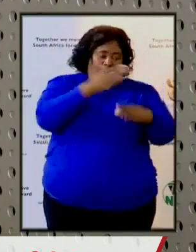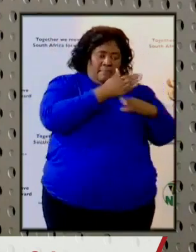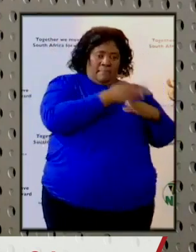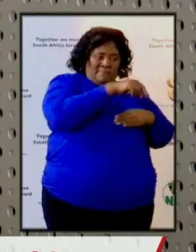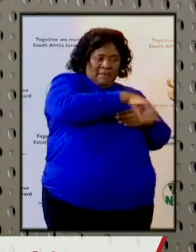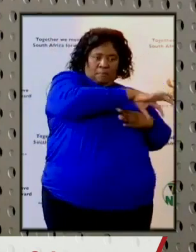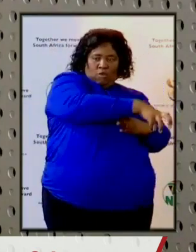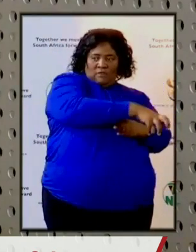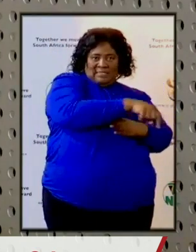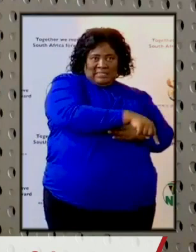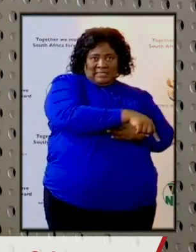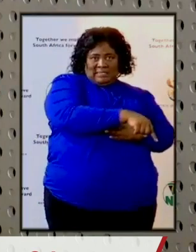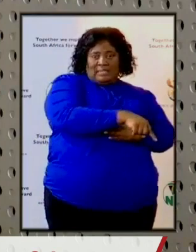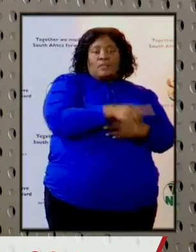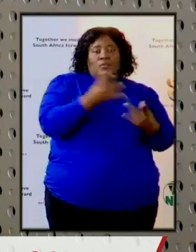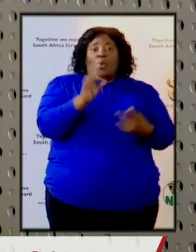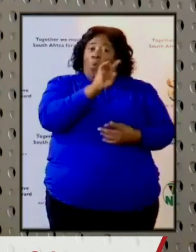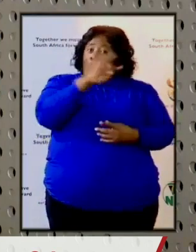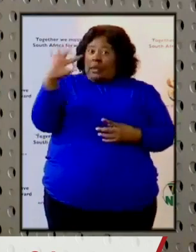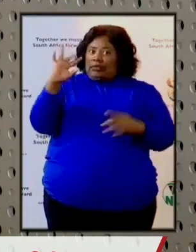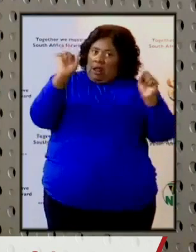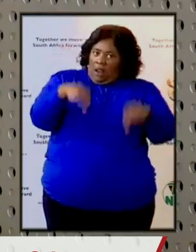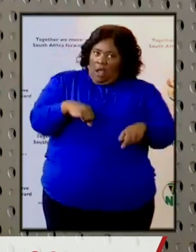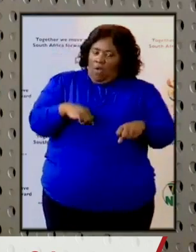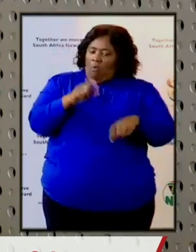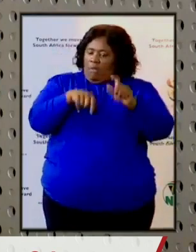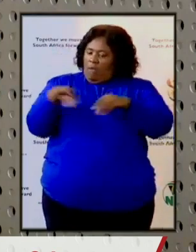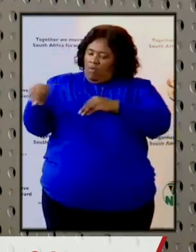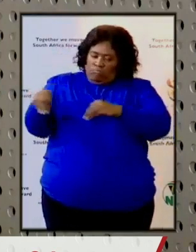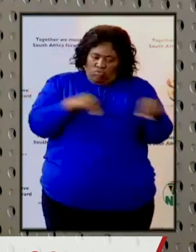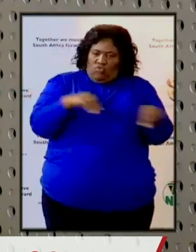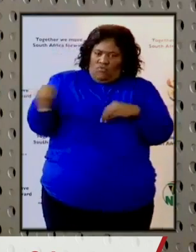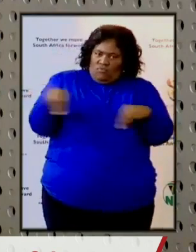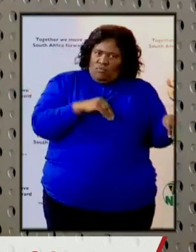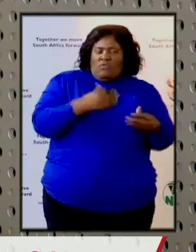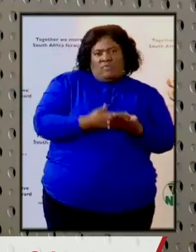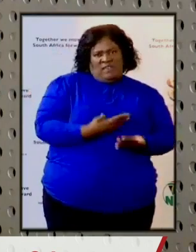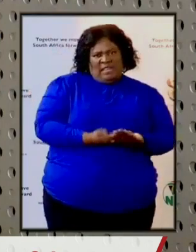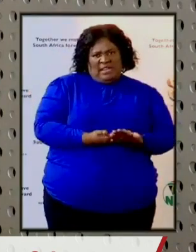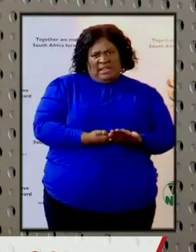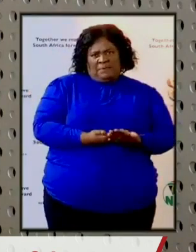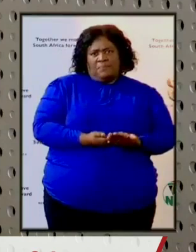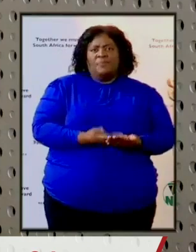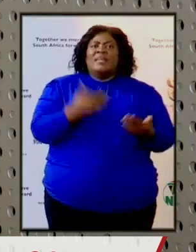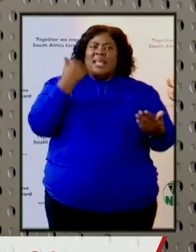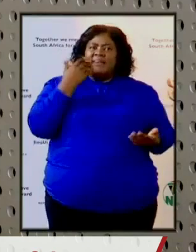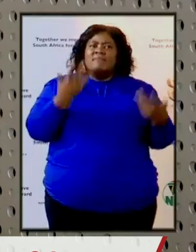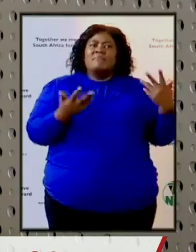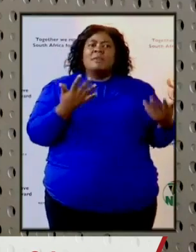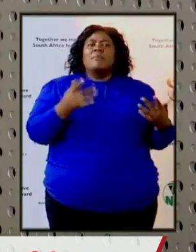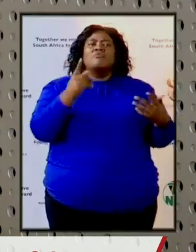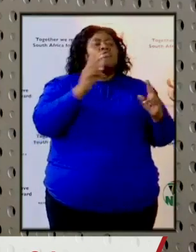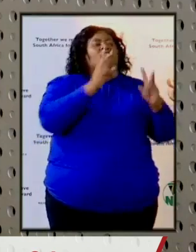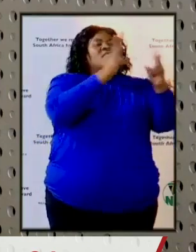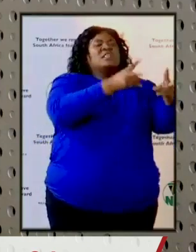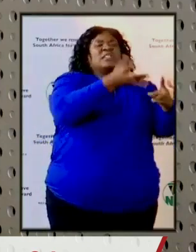provinces that they are going to be working in, and to move if they were not at home, if they were visiting